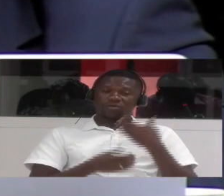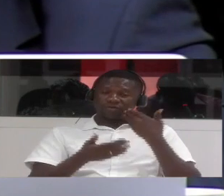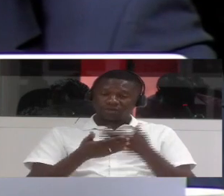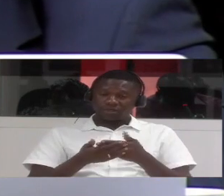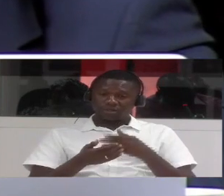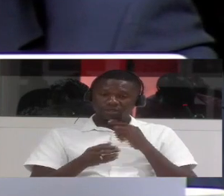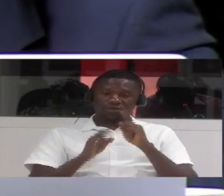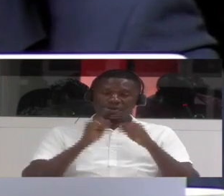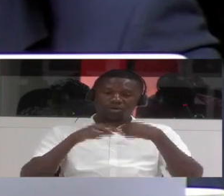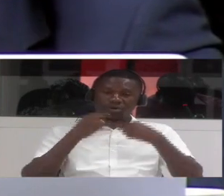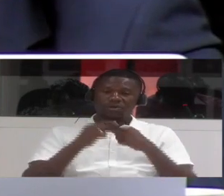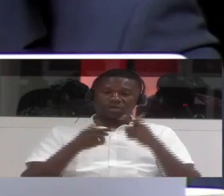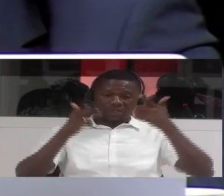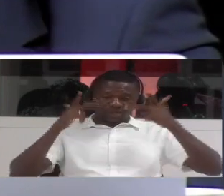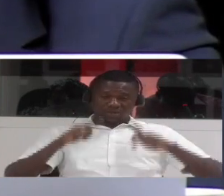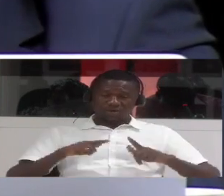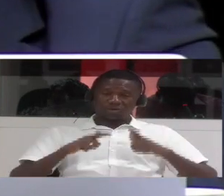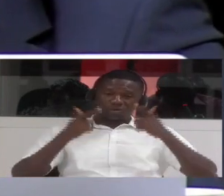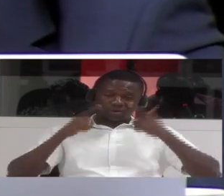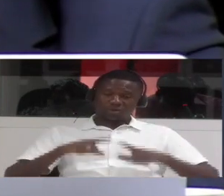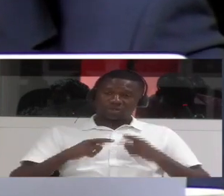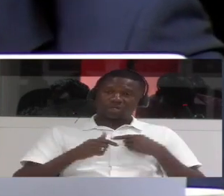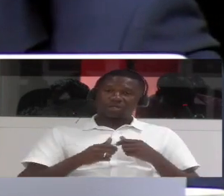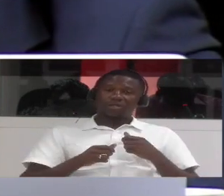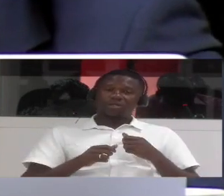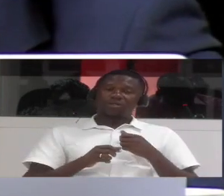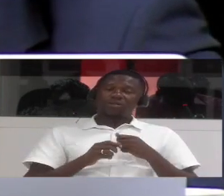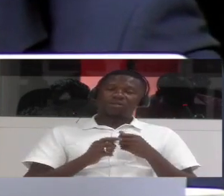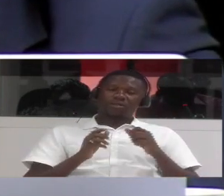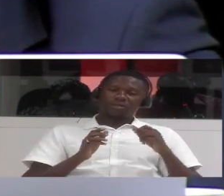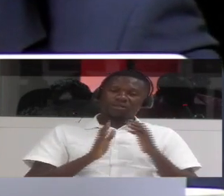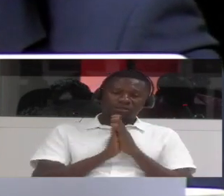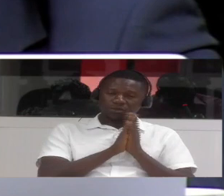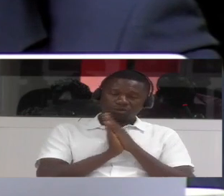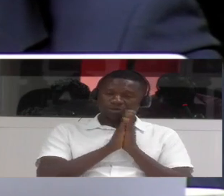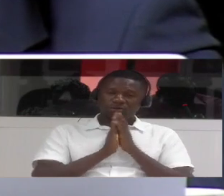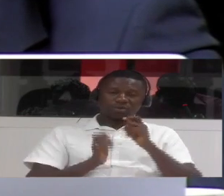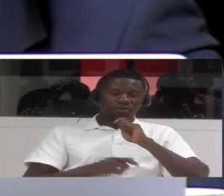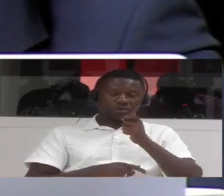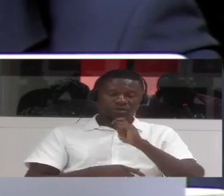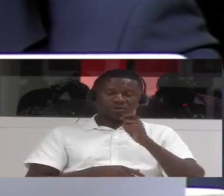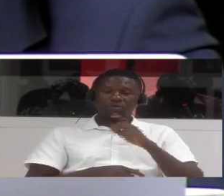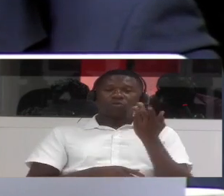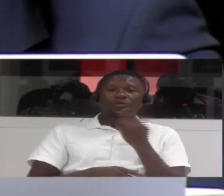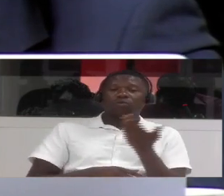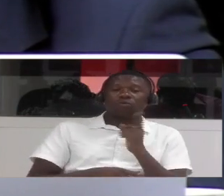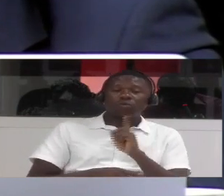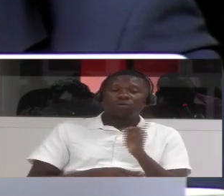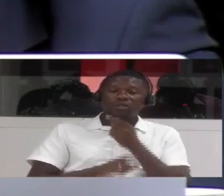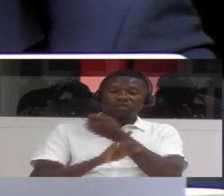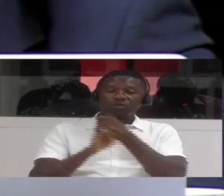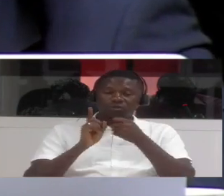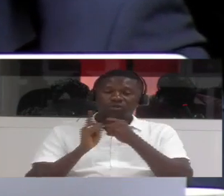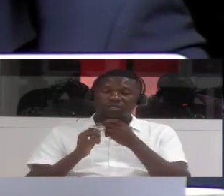the laws that affected journalists and what's the situation as it